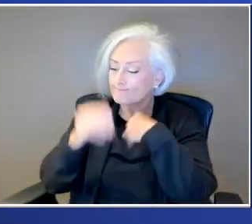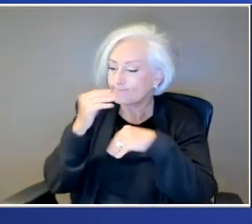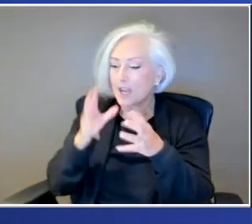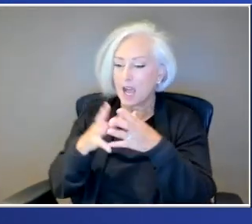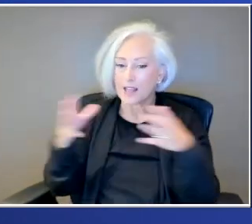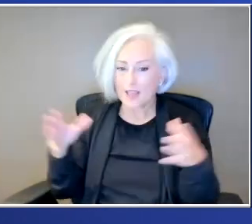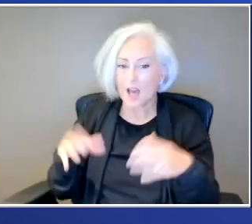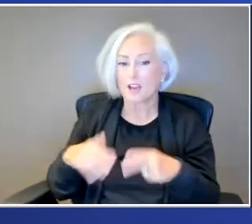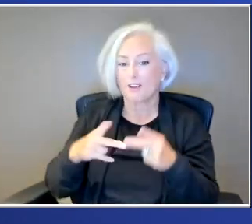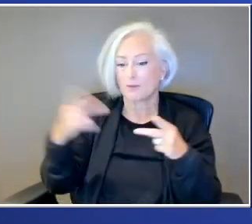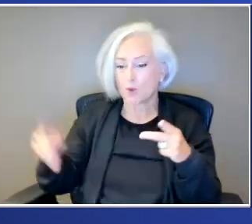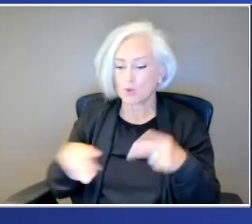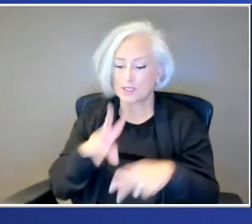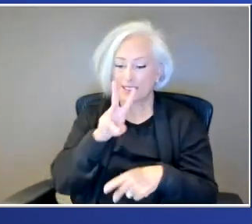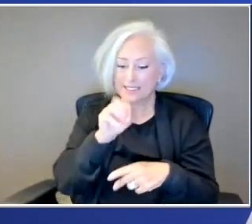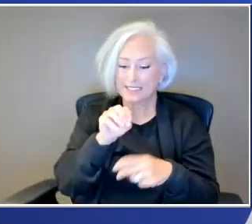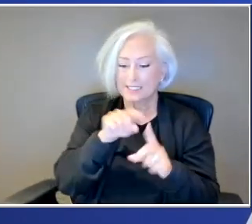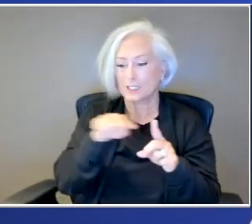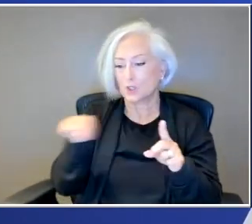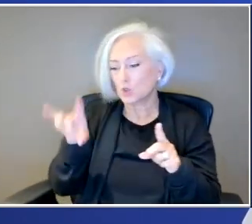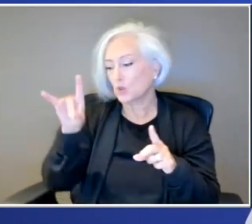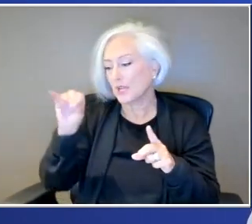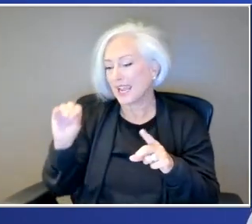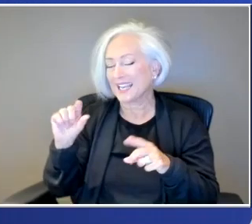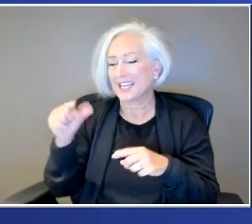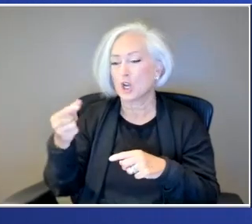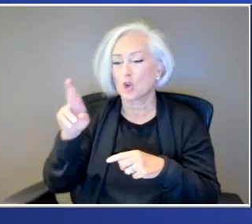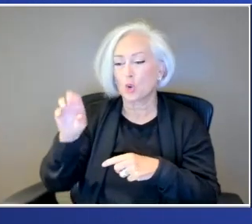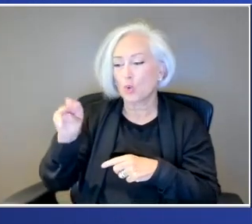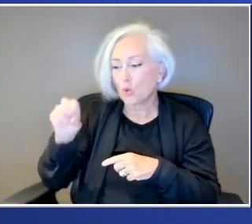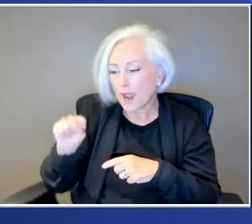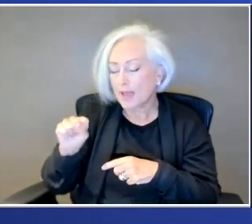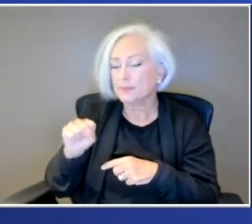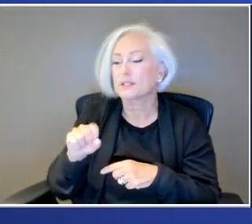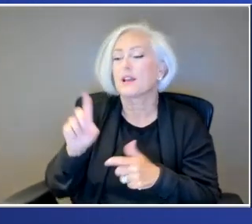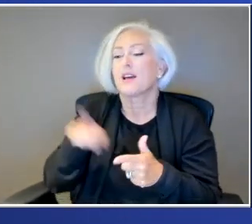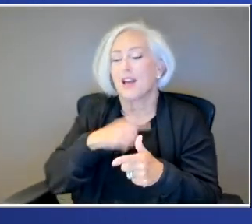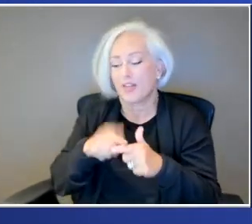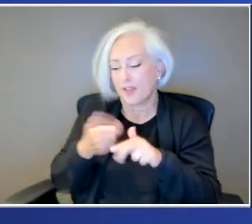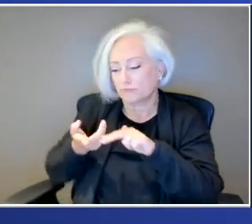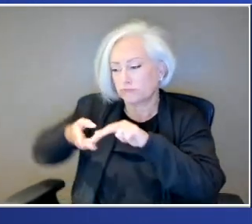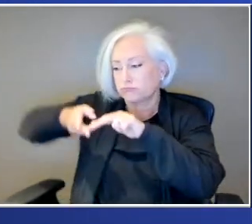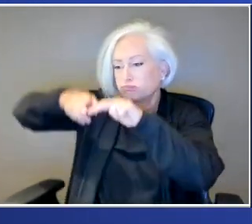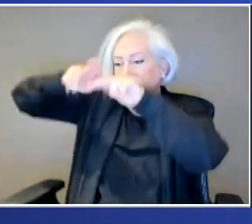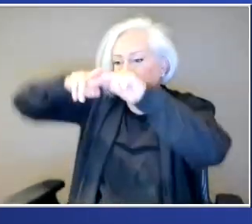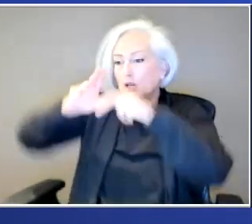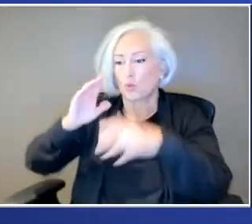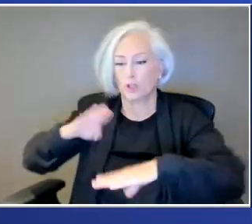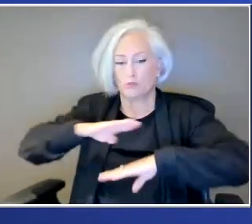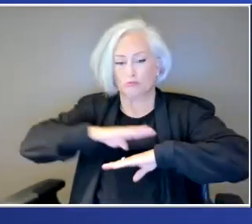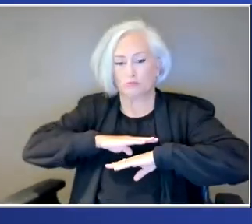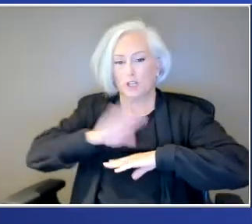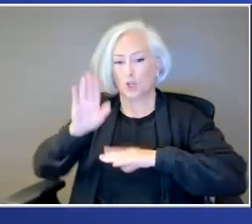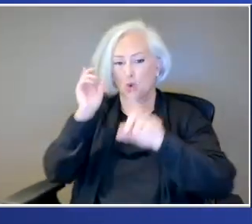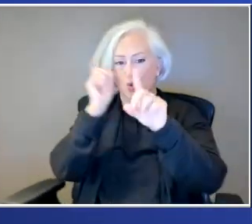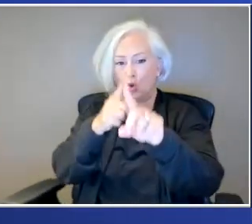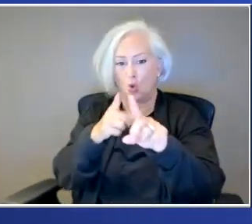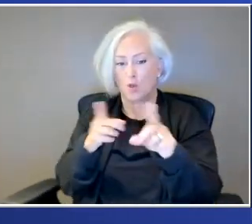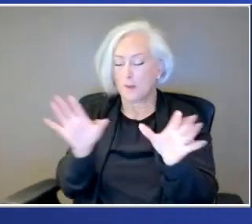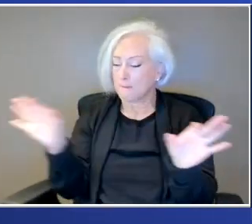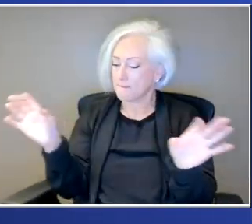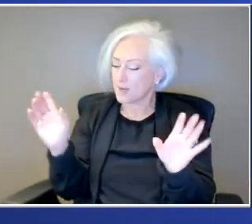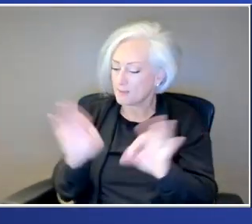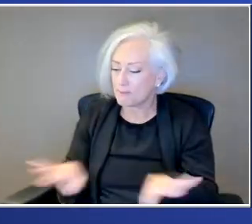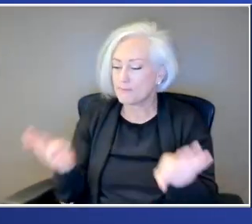80, grams once we start, and then I start increasing it from there once we meet goals. But making sure that they're having meals, that this is